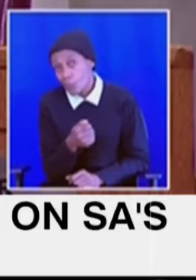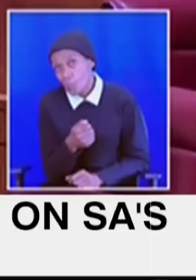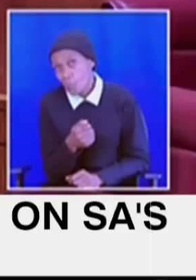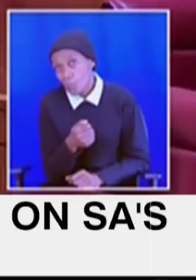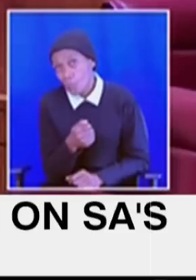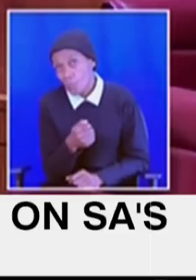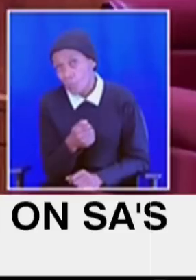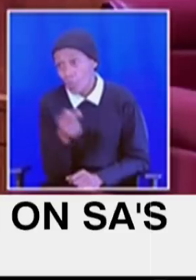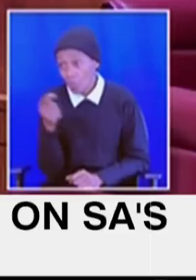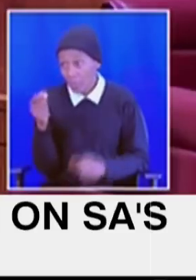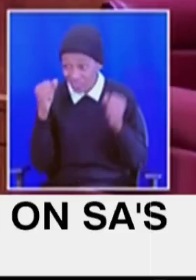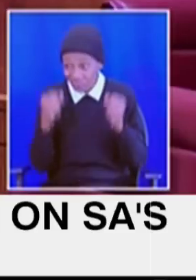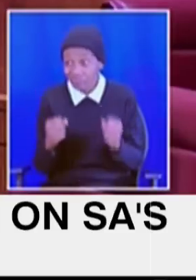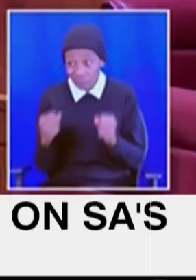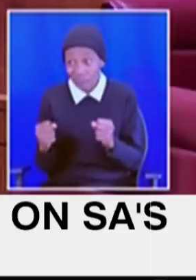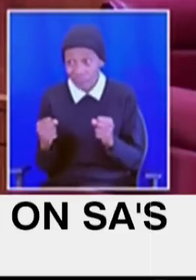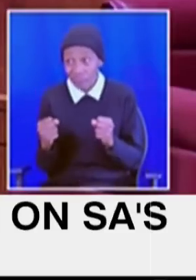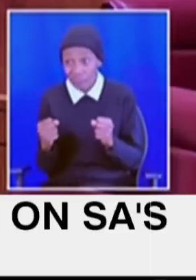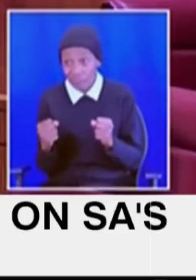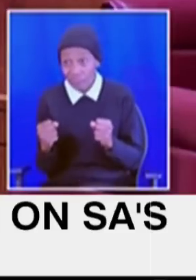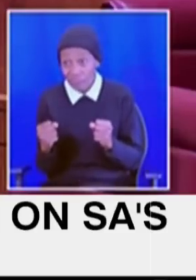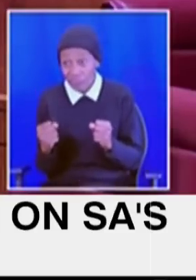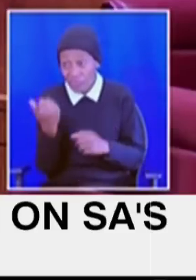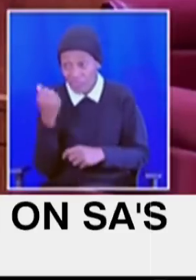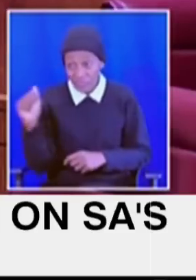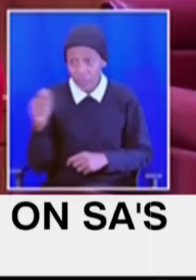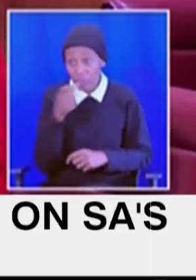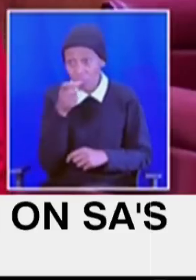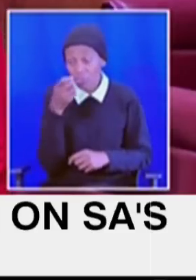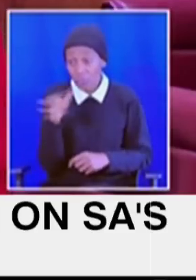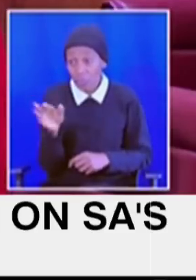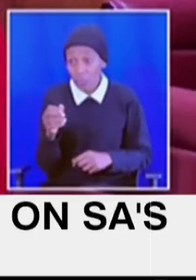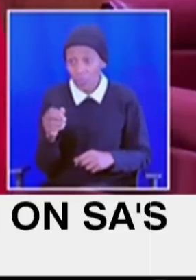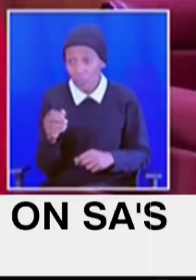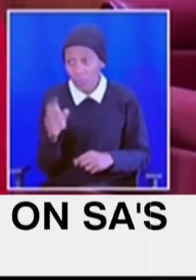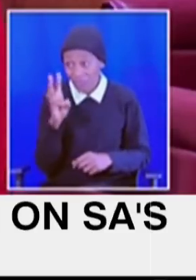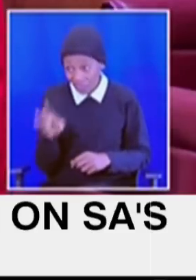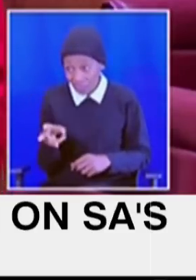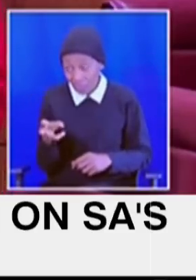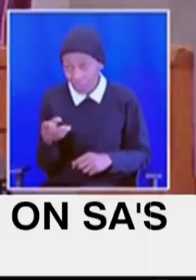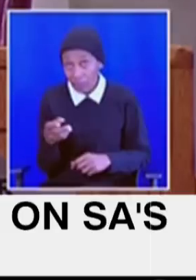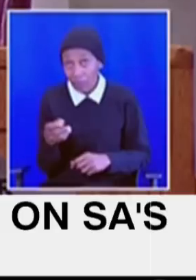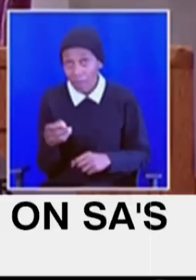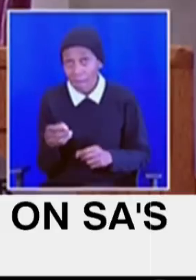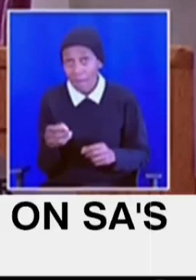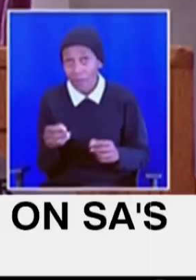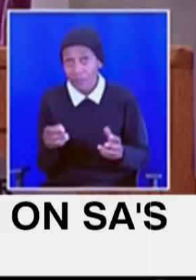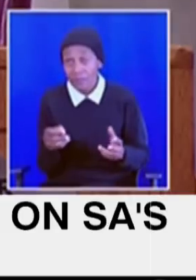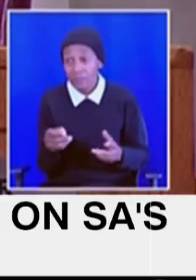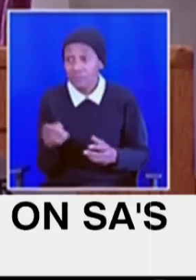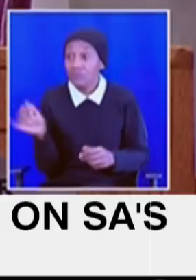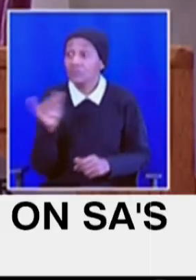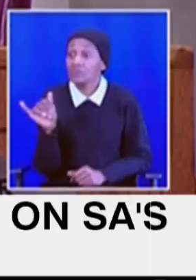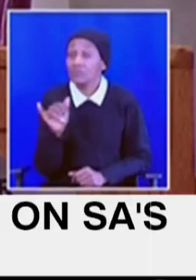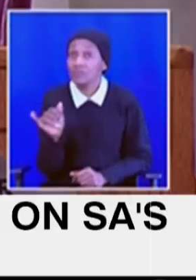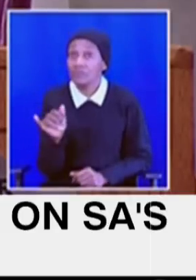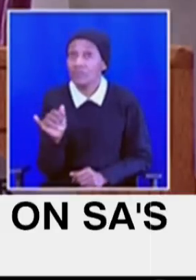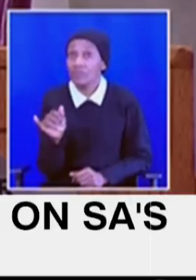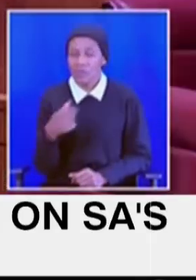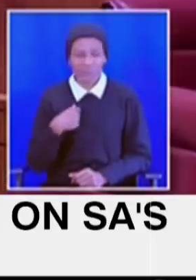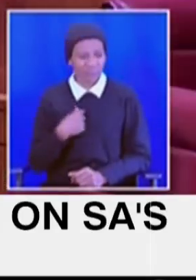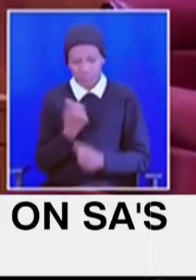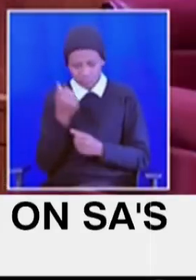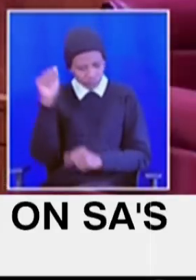Are you sticking to what we are saying? Are you going to withdraw? No, are you withdrawing? No, I don't withdraw.